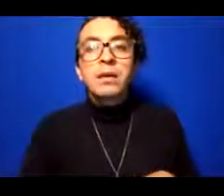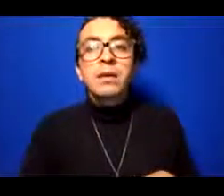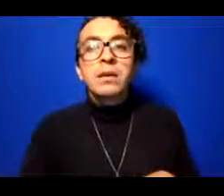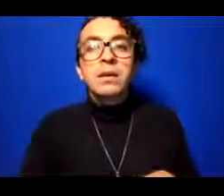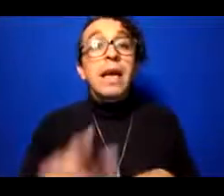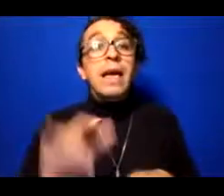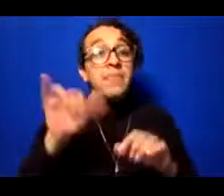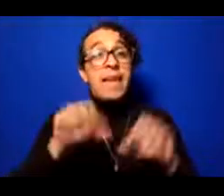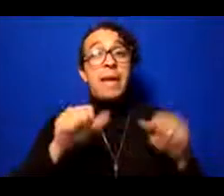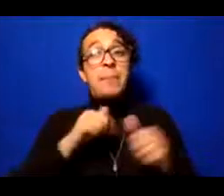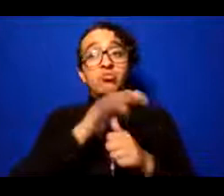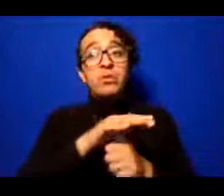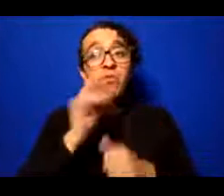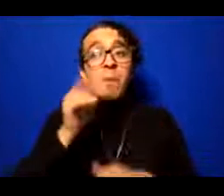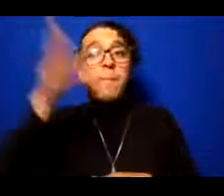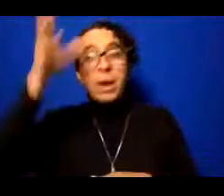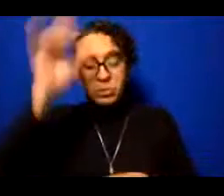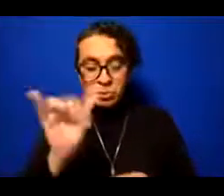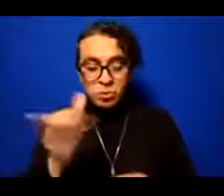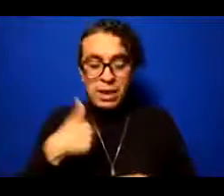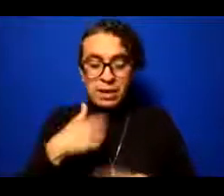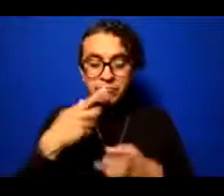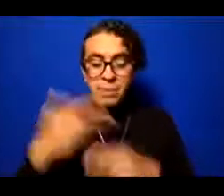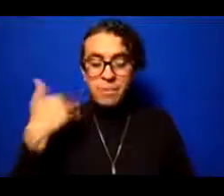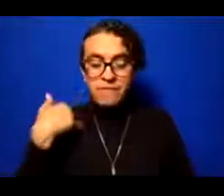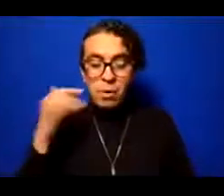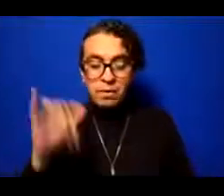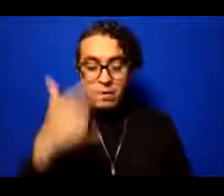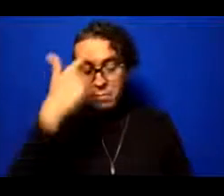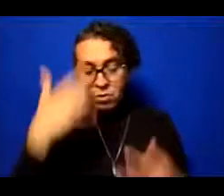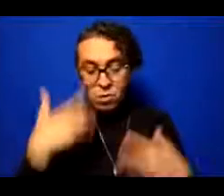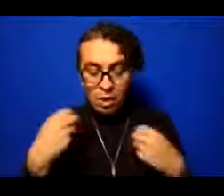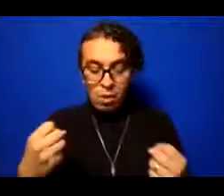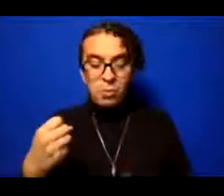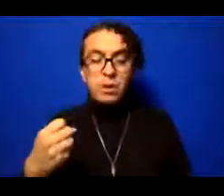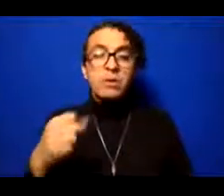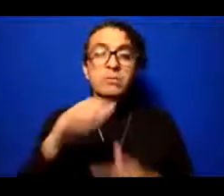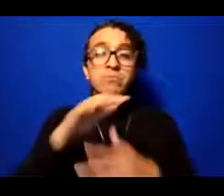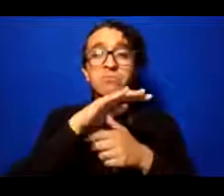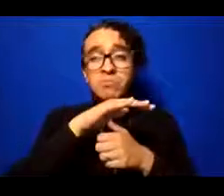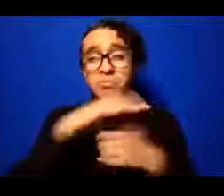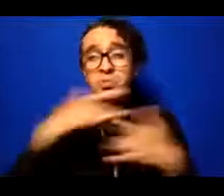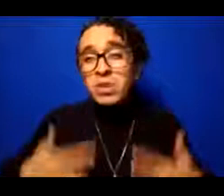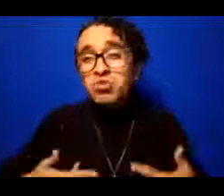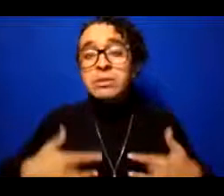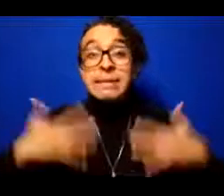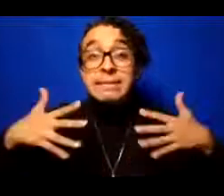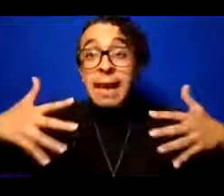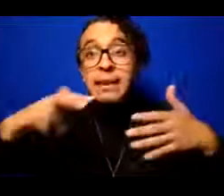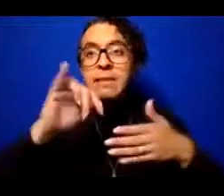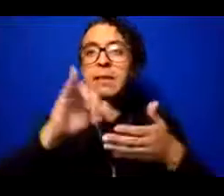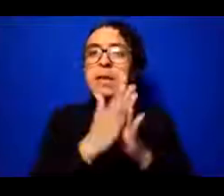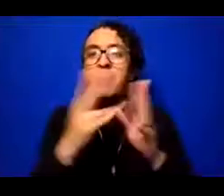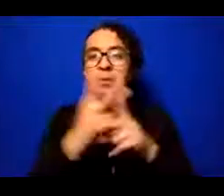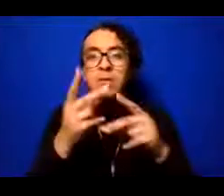I mentioned before, mental health issues like depression and anxiety are becoming increasingly more common. But